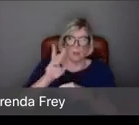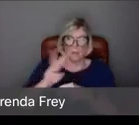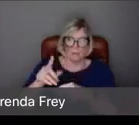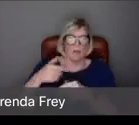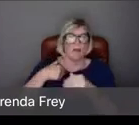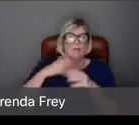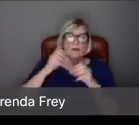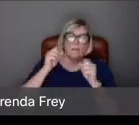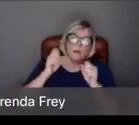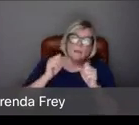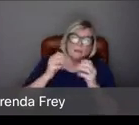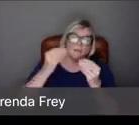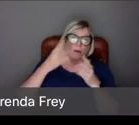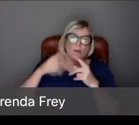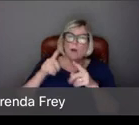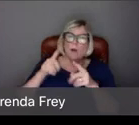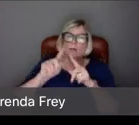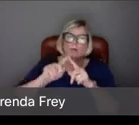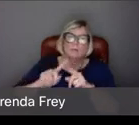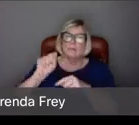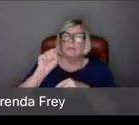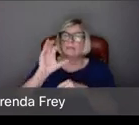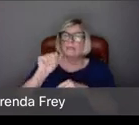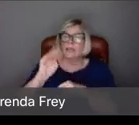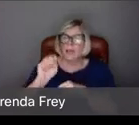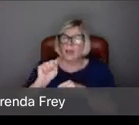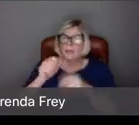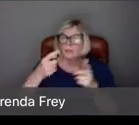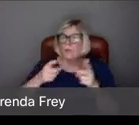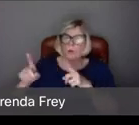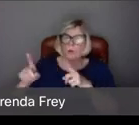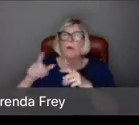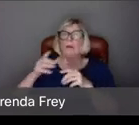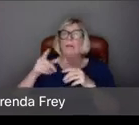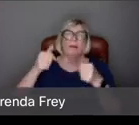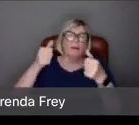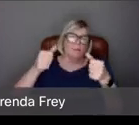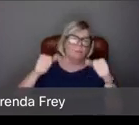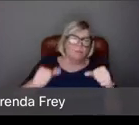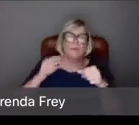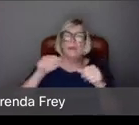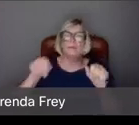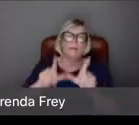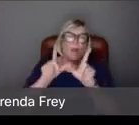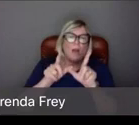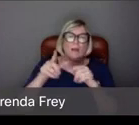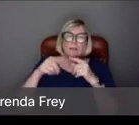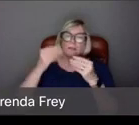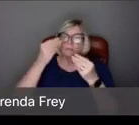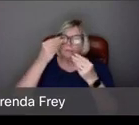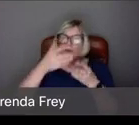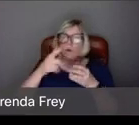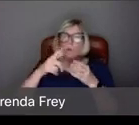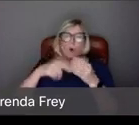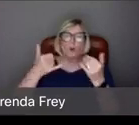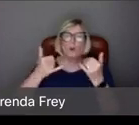all the scams that are going on. They frequently write blogs and post articles helping you understand what the current scams are and how